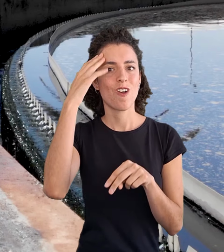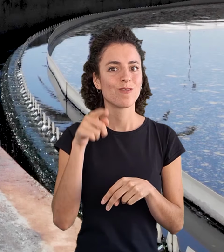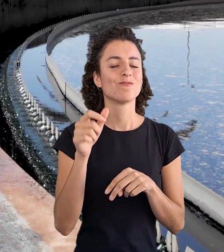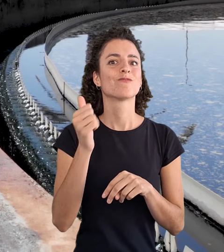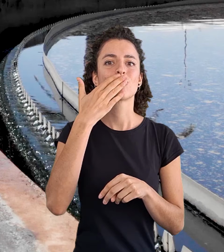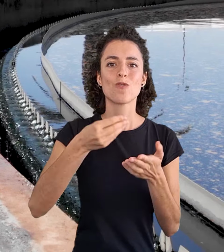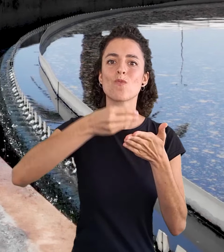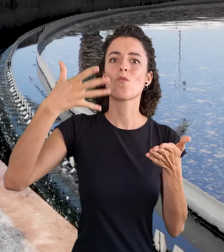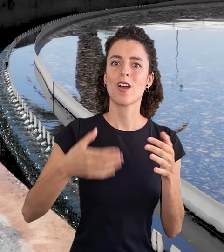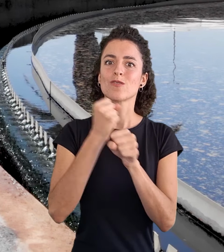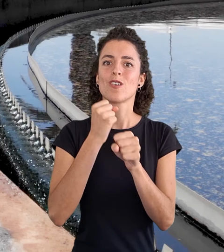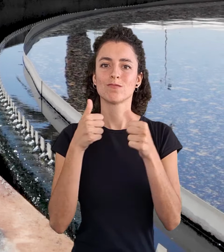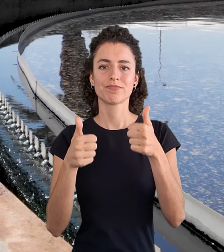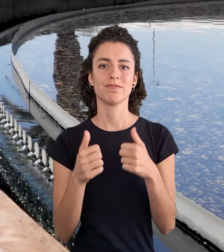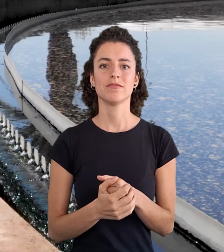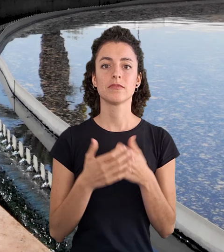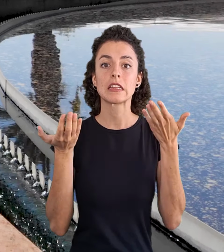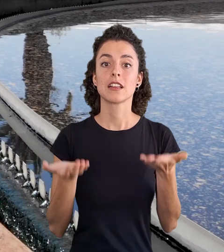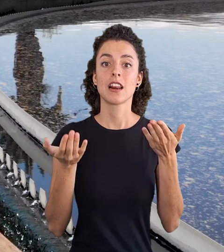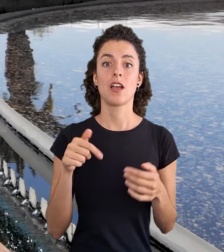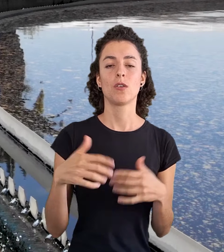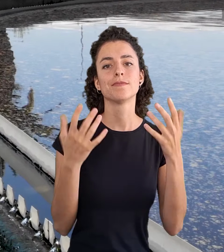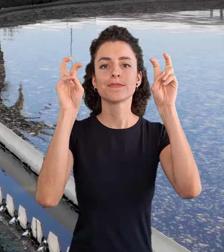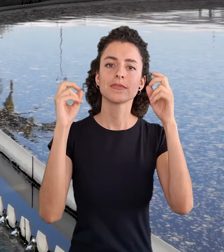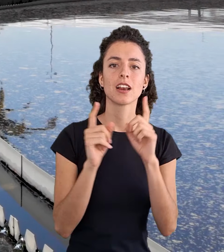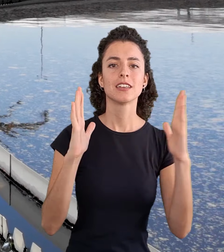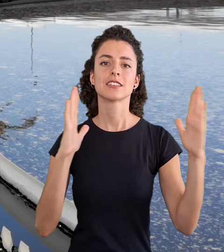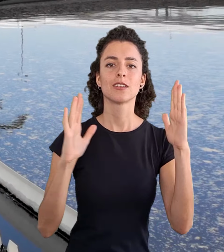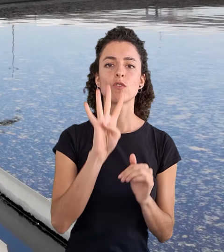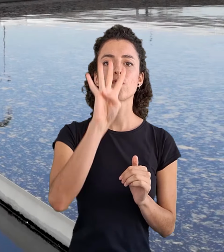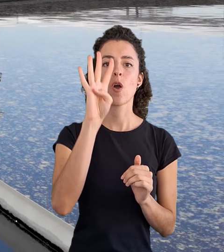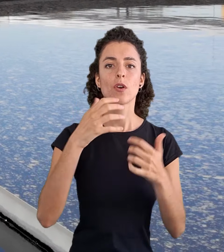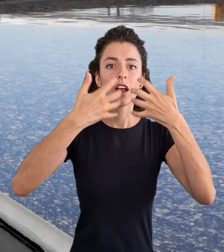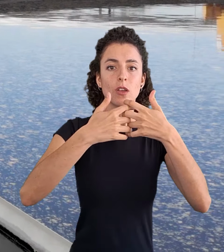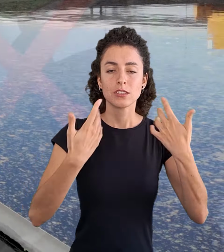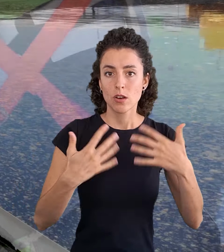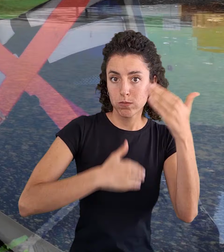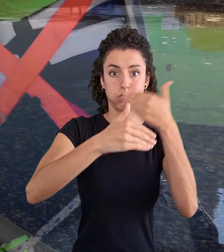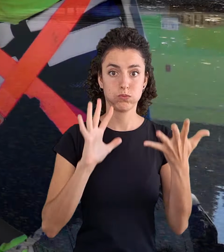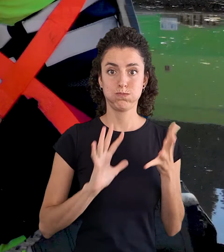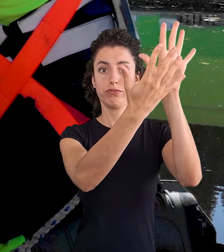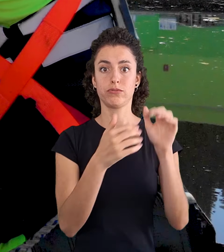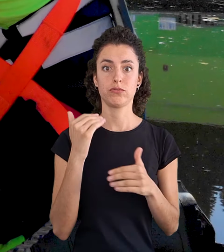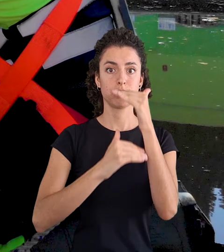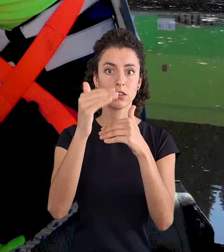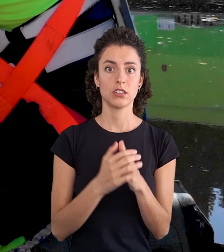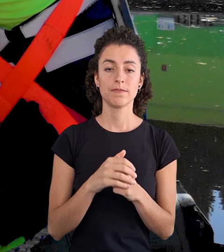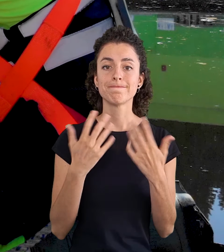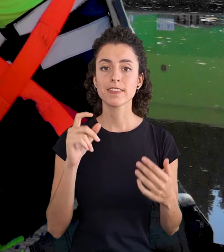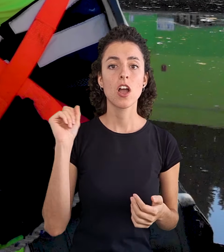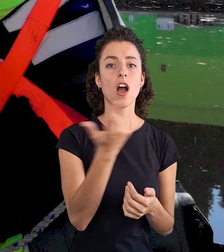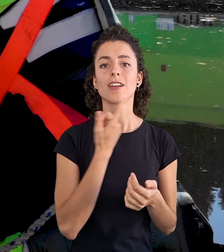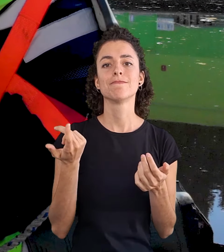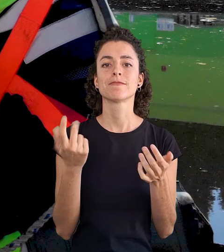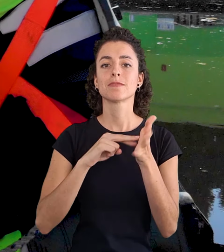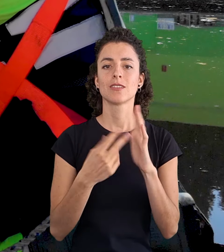Immersed in the fourth industrial revolution, proper energy management is impossible without a digital transformation to attract